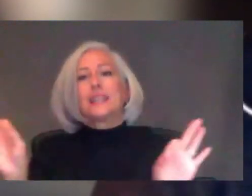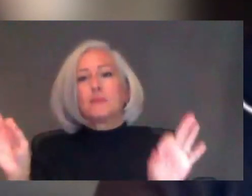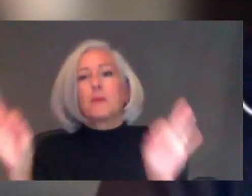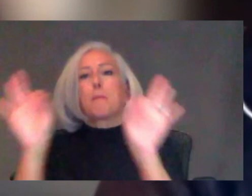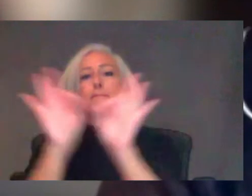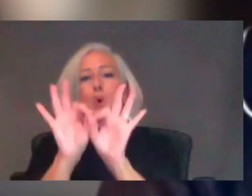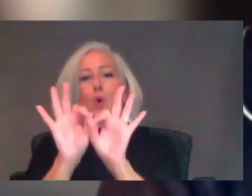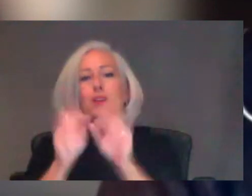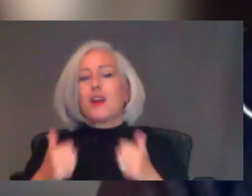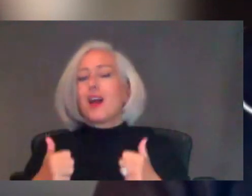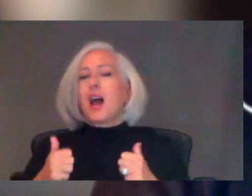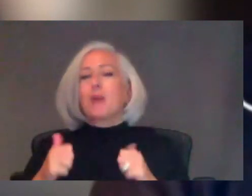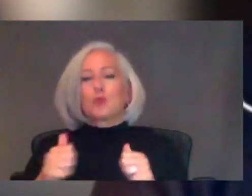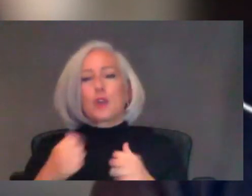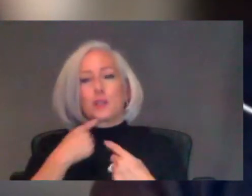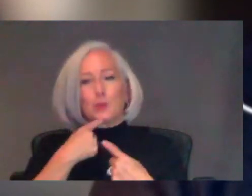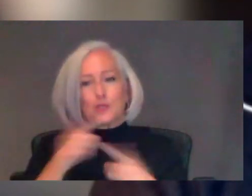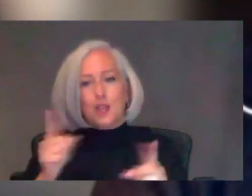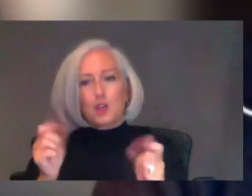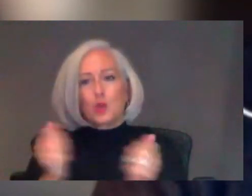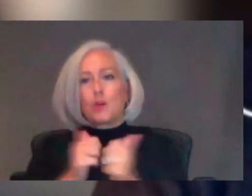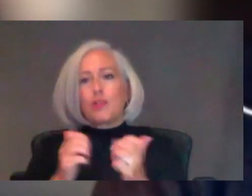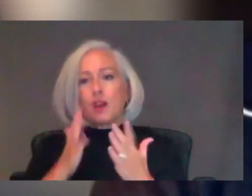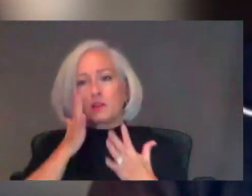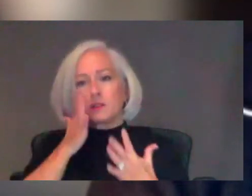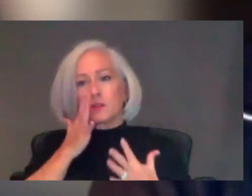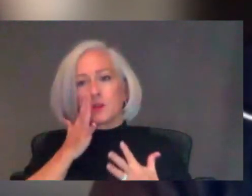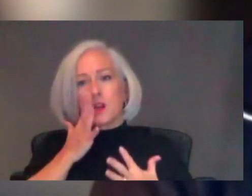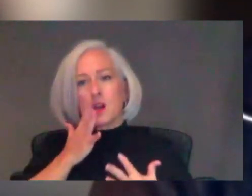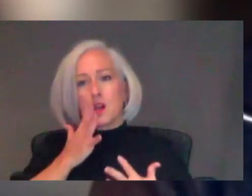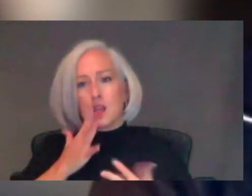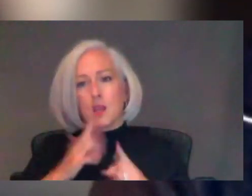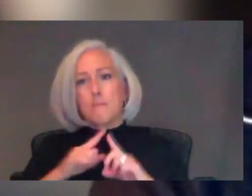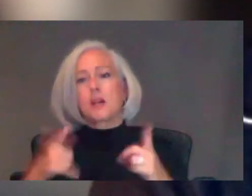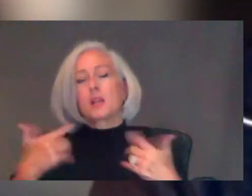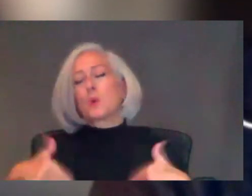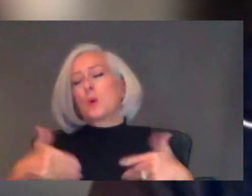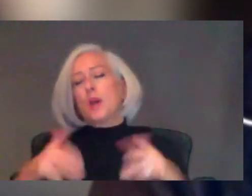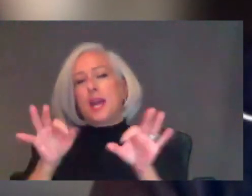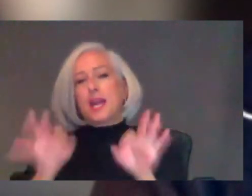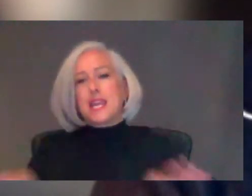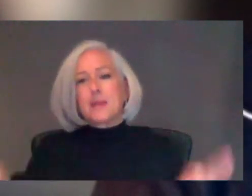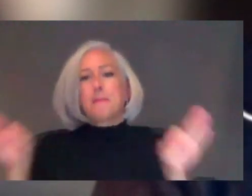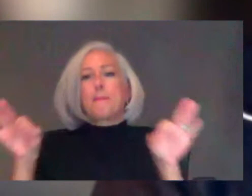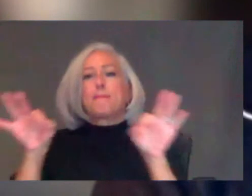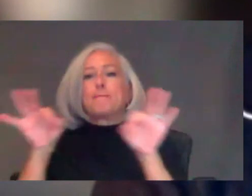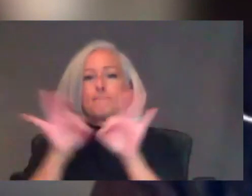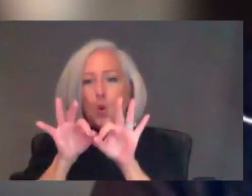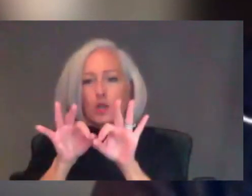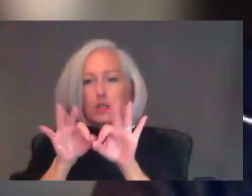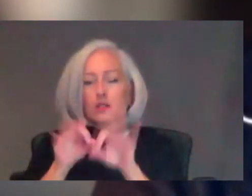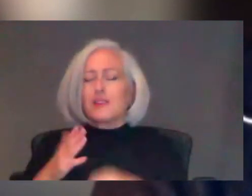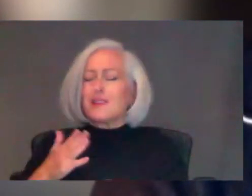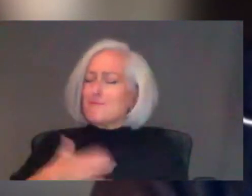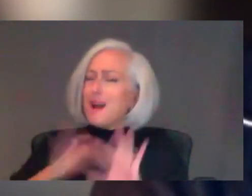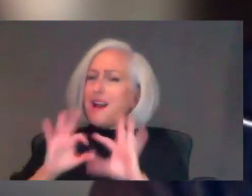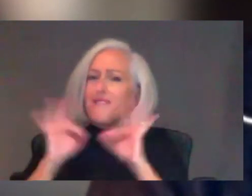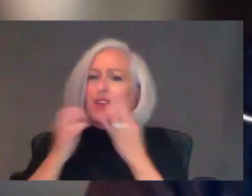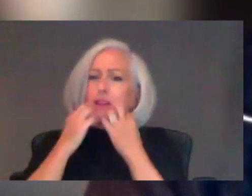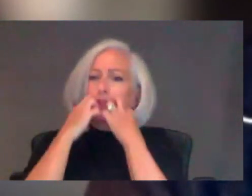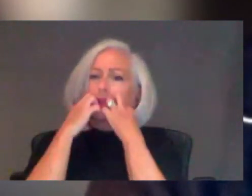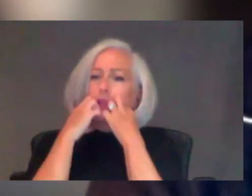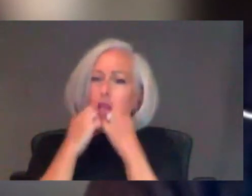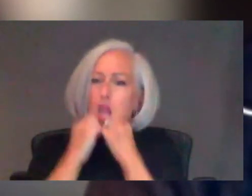story. And it is very emotional, I know. Guys, if you would, before we get to Dr. Hawkinson, could you put back up the information for the trials so that if people want